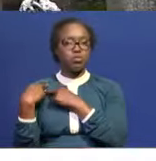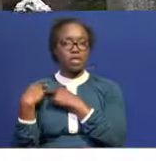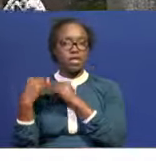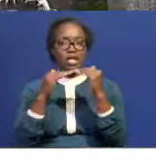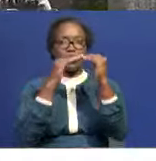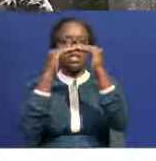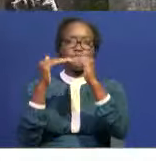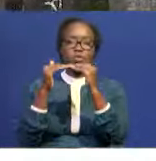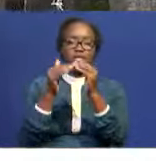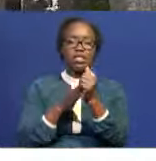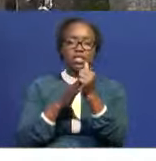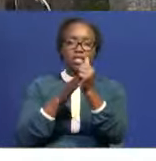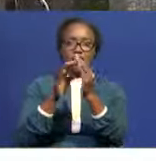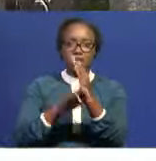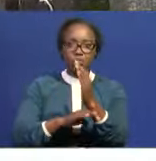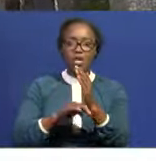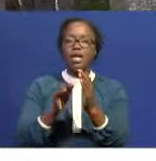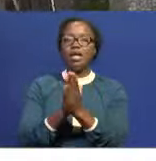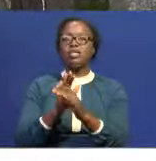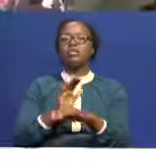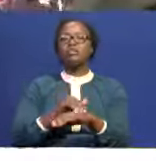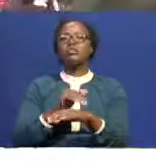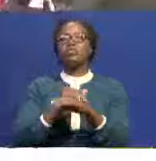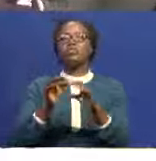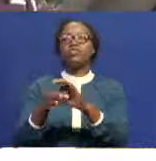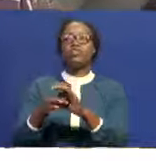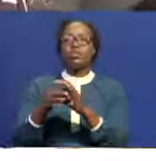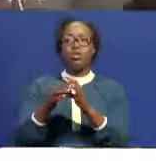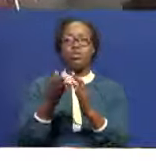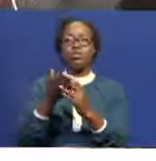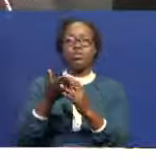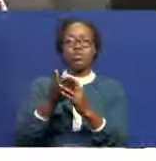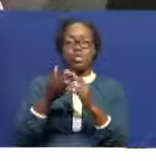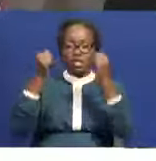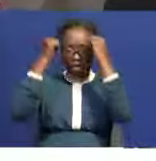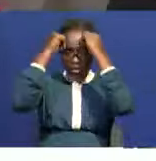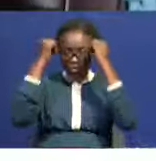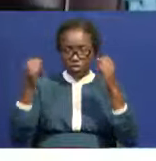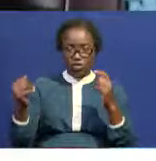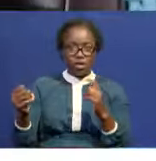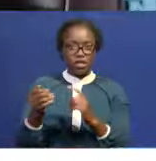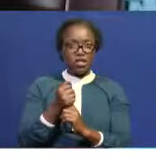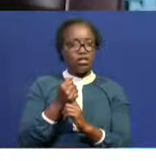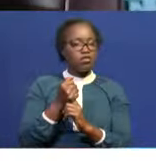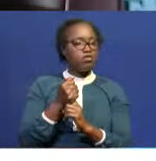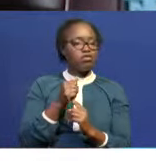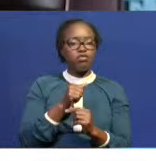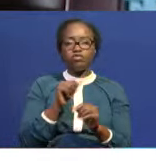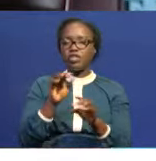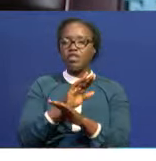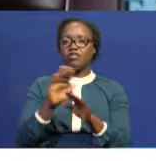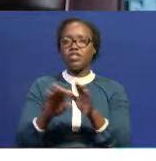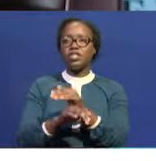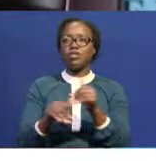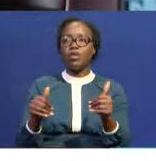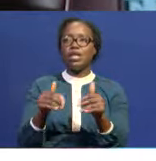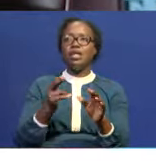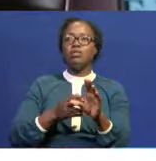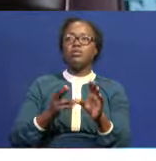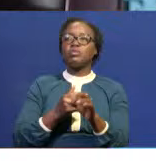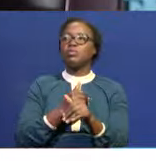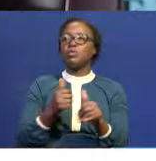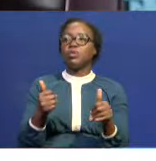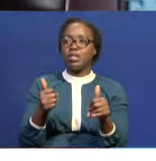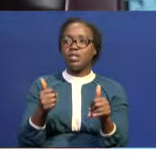katika uongozi wake, akitoa wito wa ushirikiano miongoni mwa wanafunzi ili kuwafikia kikamilifu. We'll again, in a very participatory manner, re-engage